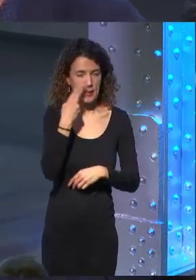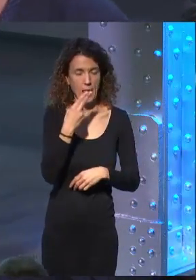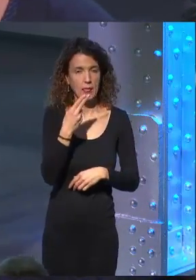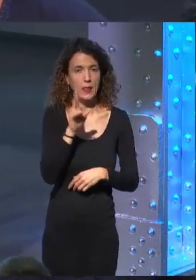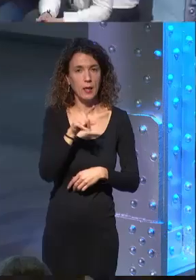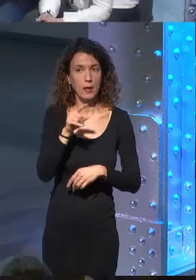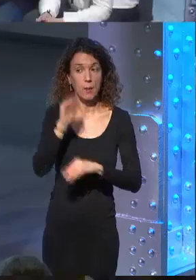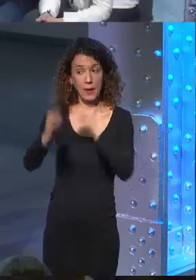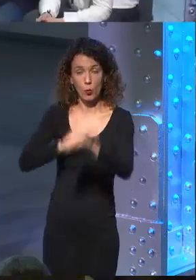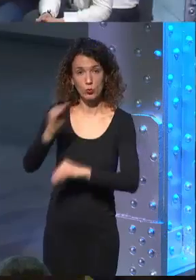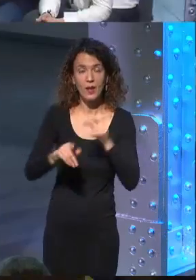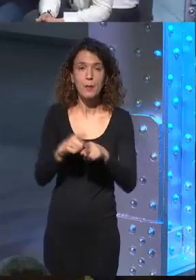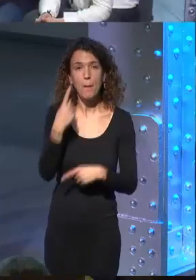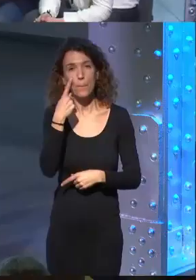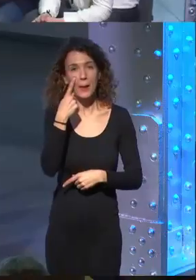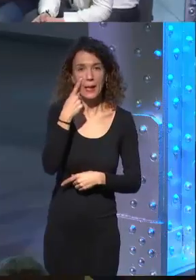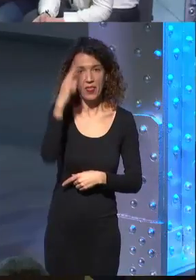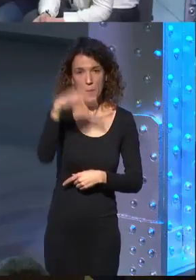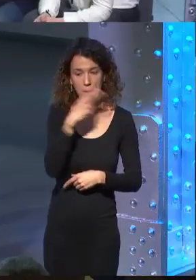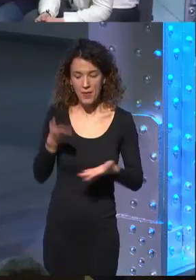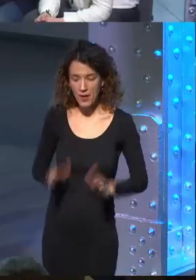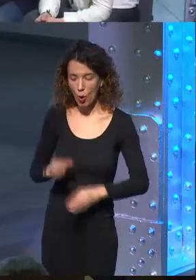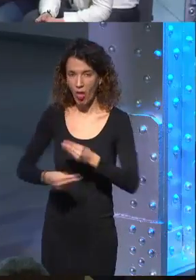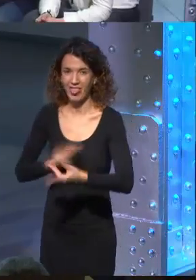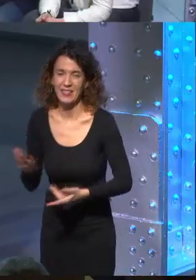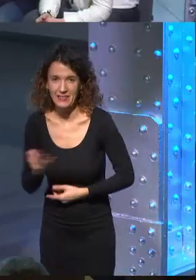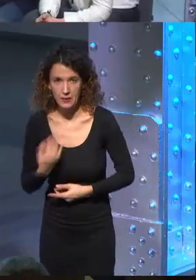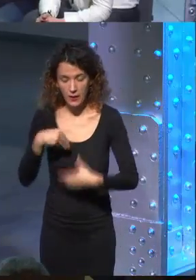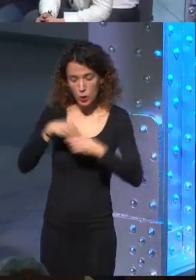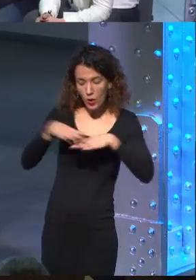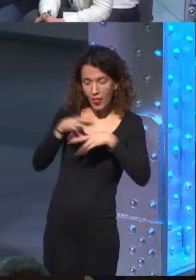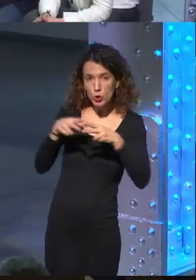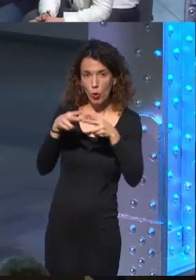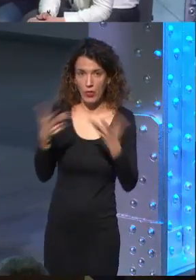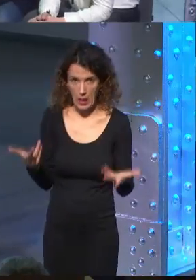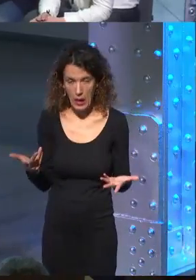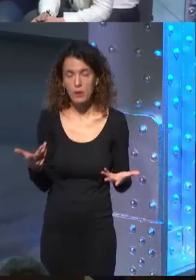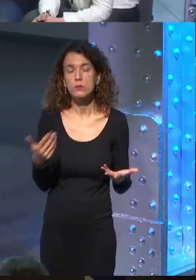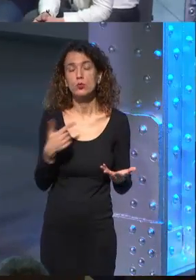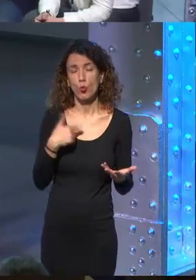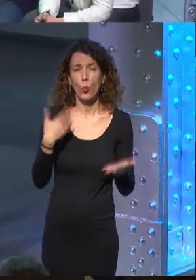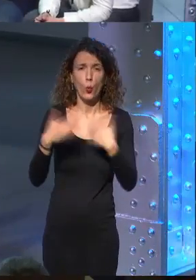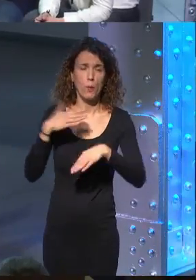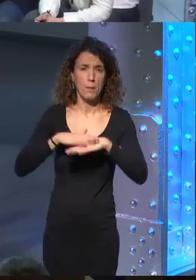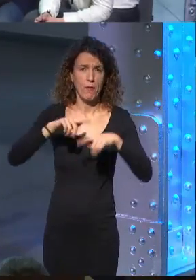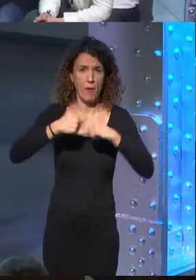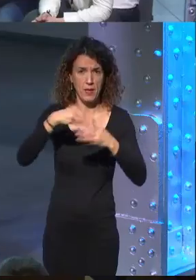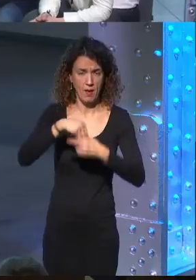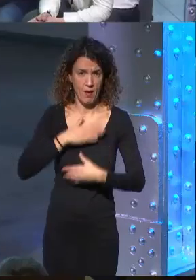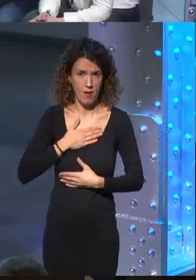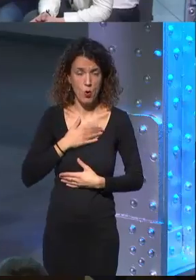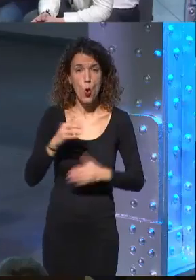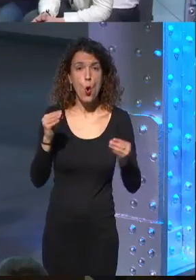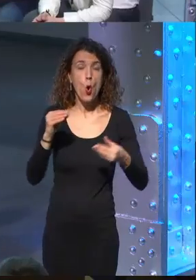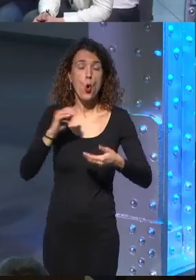everything's like Facebook. And you've touched a topic that's pretty interesting, the parents' surveillance of what their children do in